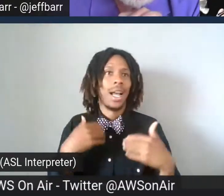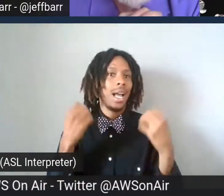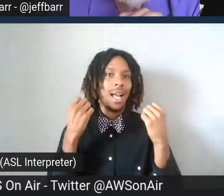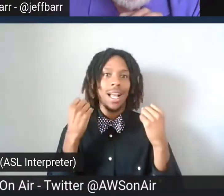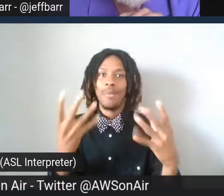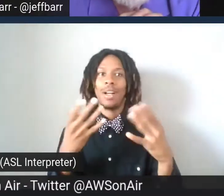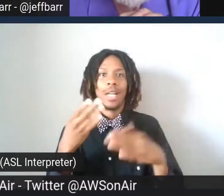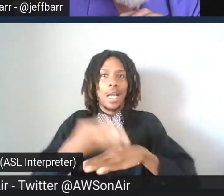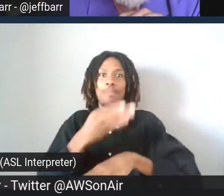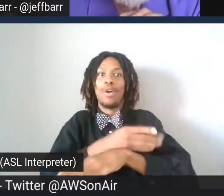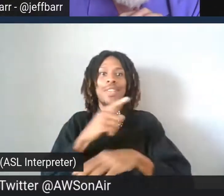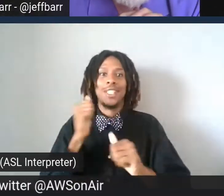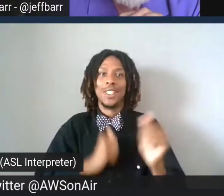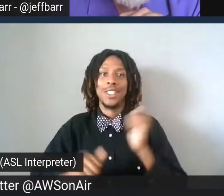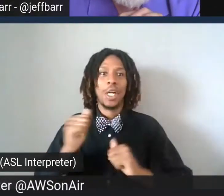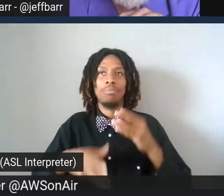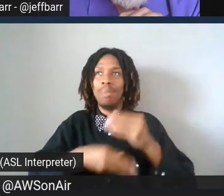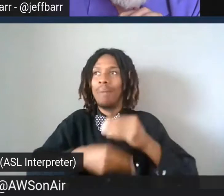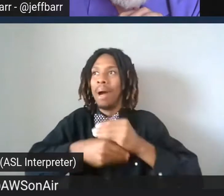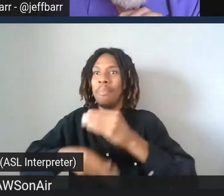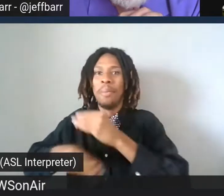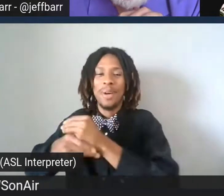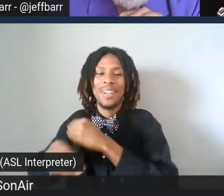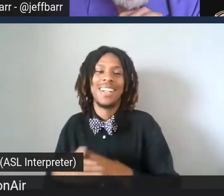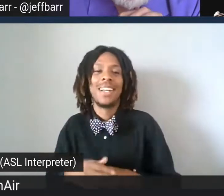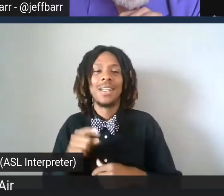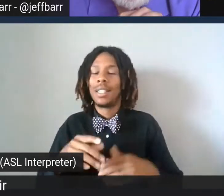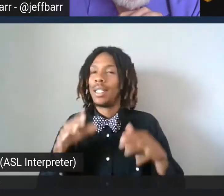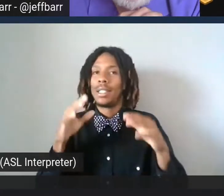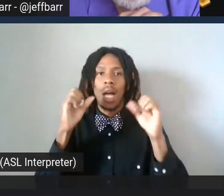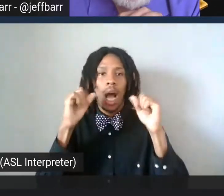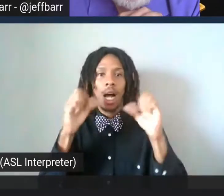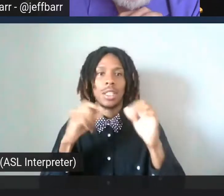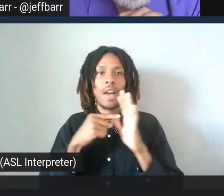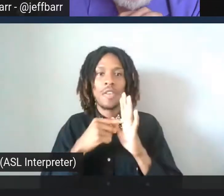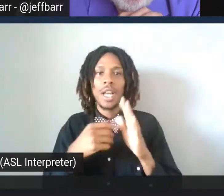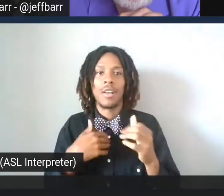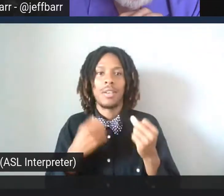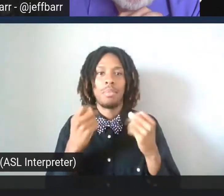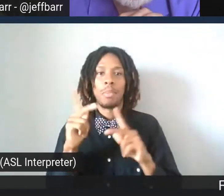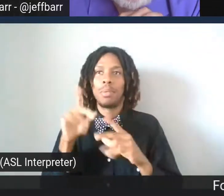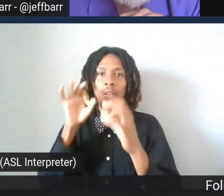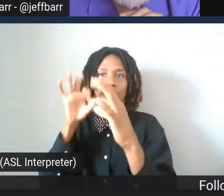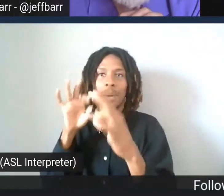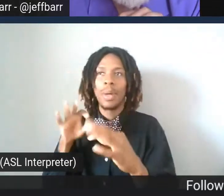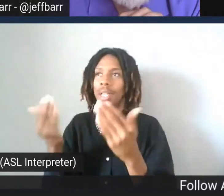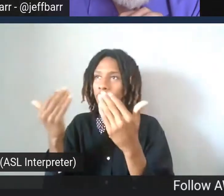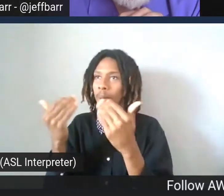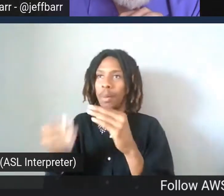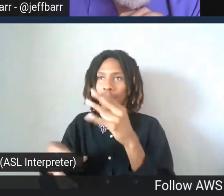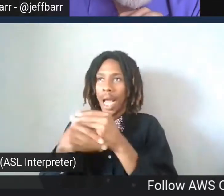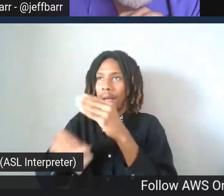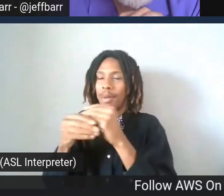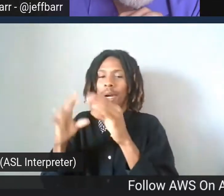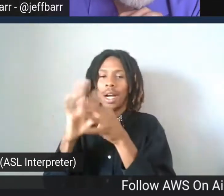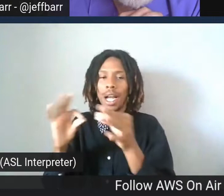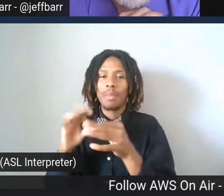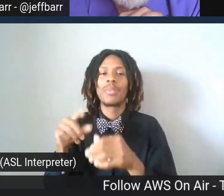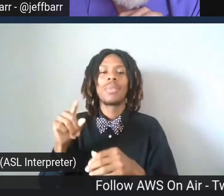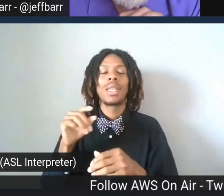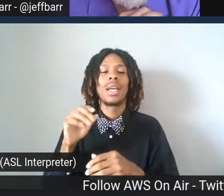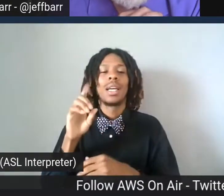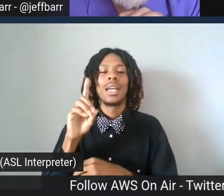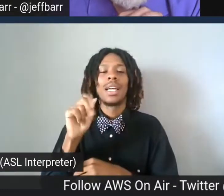awesome improvements to the show, but this is an awesome feature. We already got some really great feedback. Keep it coming, everybody. But yes, David is going to be taking over